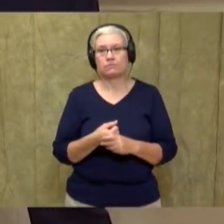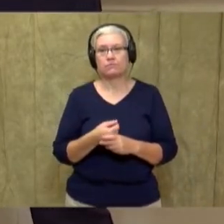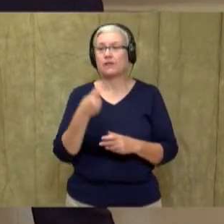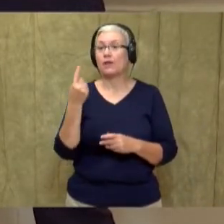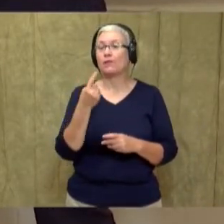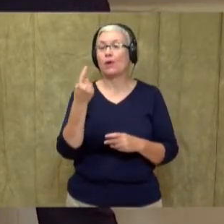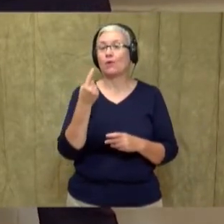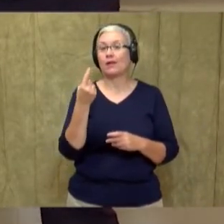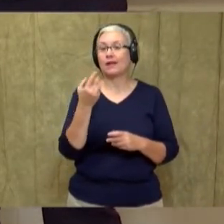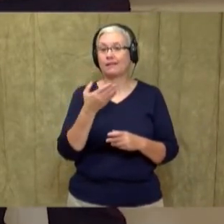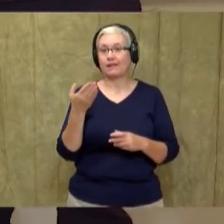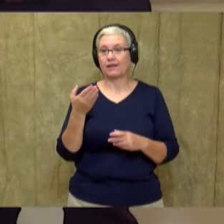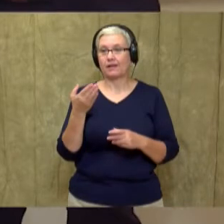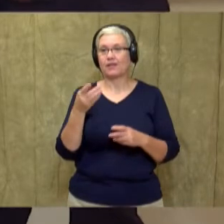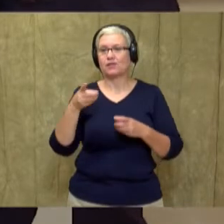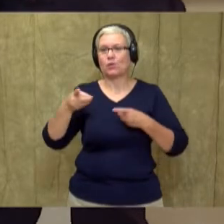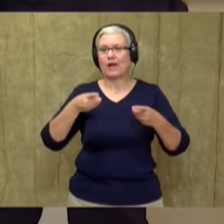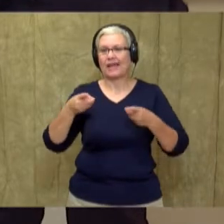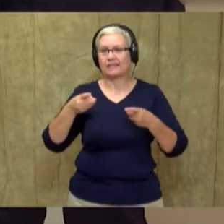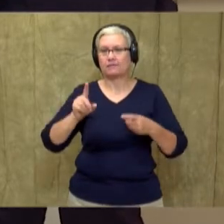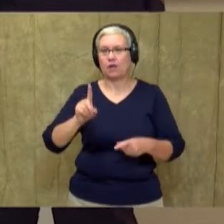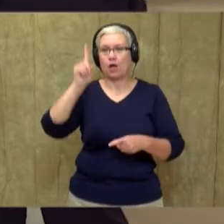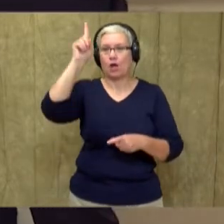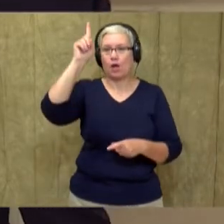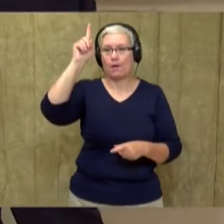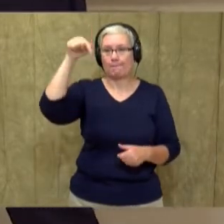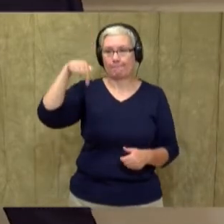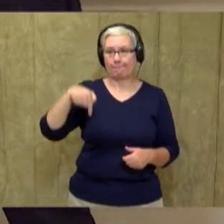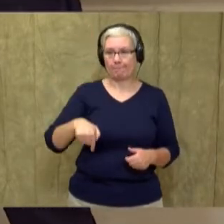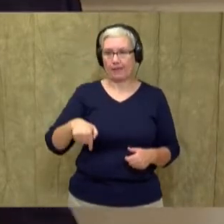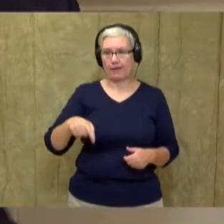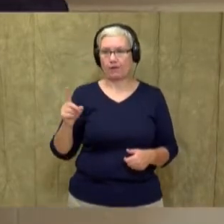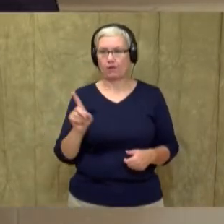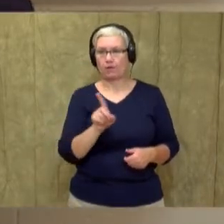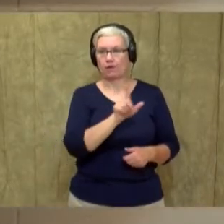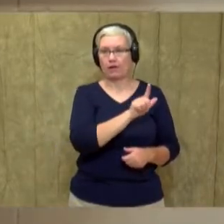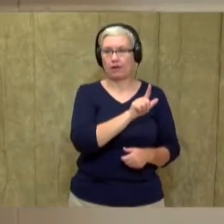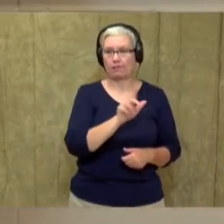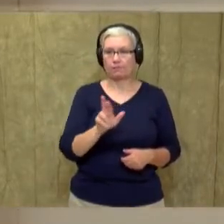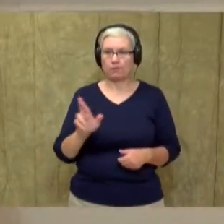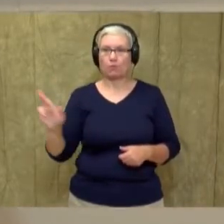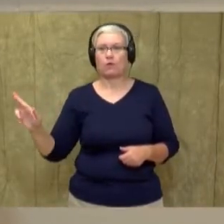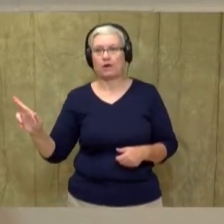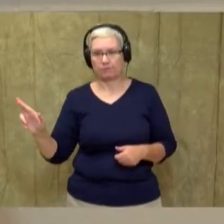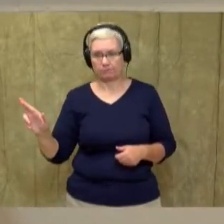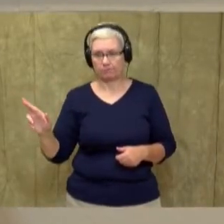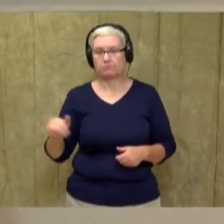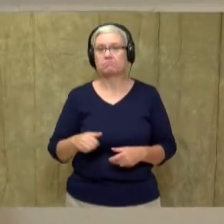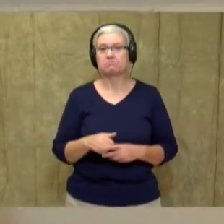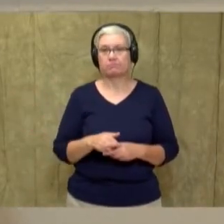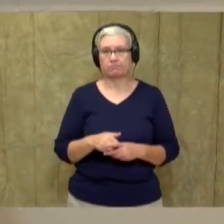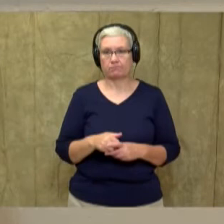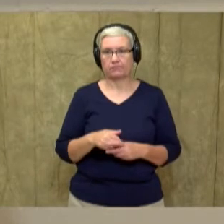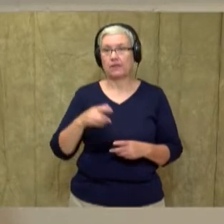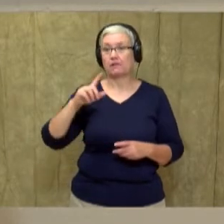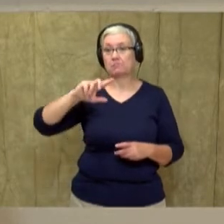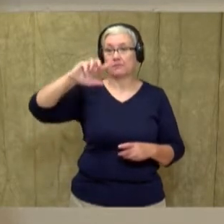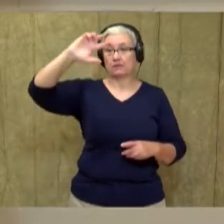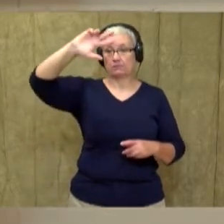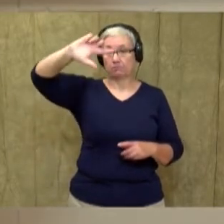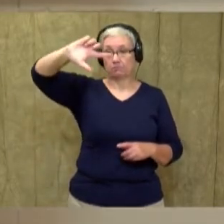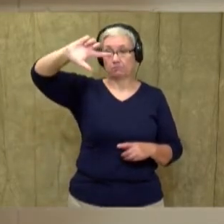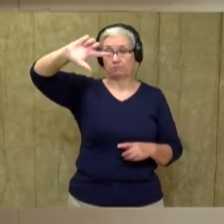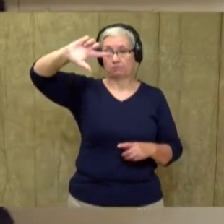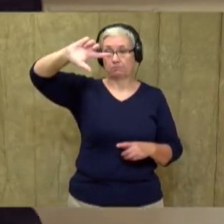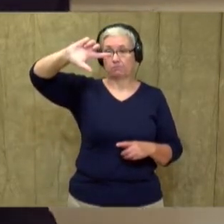that's changing is the direction. Is it facing right side up, or is